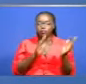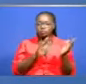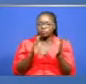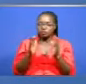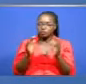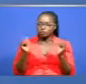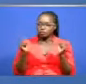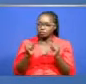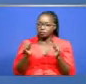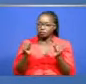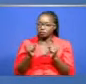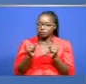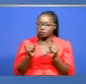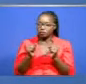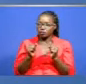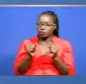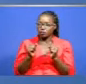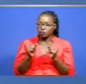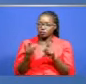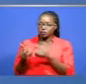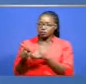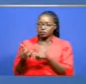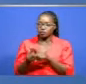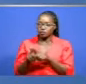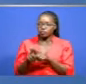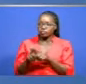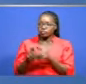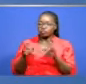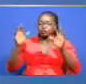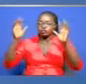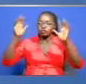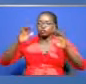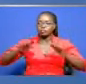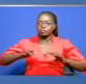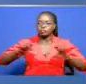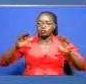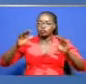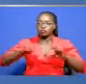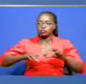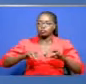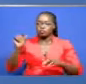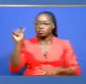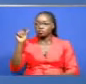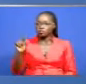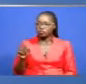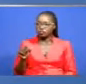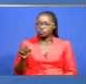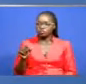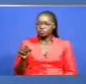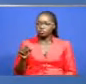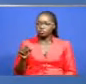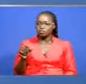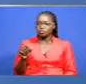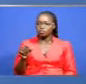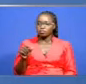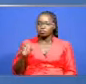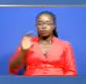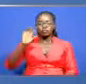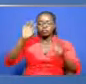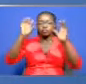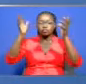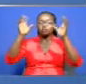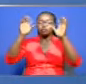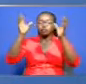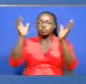early morning hours, and these will also be characterized with light rains, but the counties around the region will only be characterized with cloudy weather